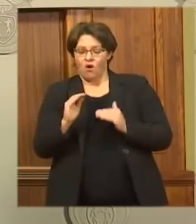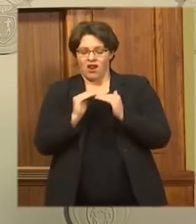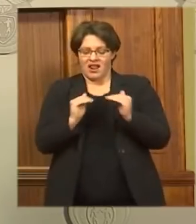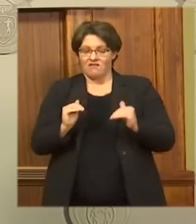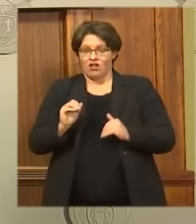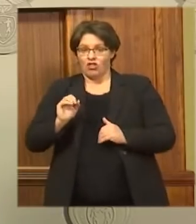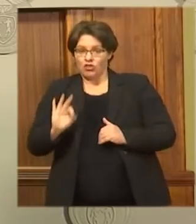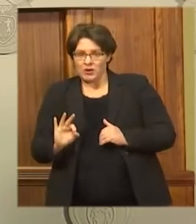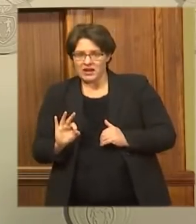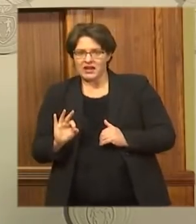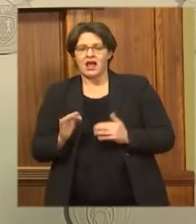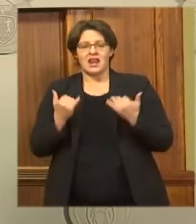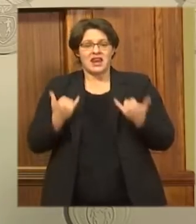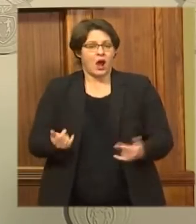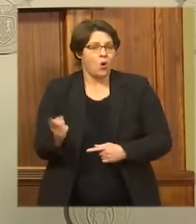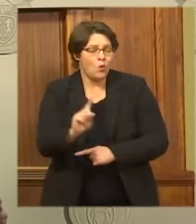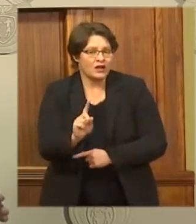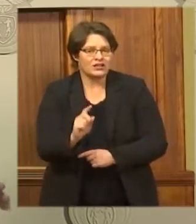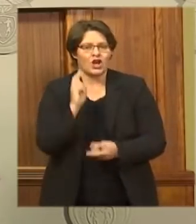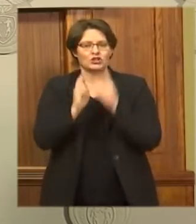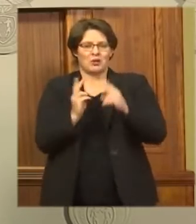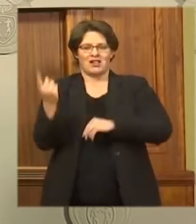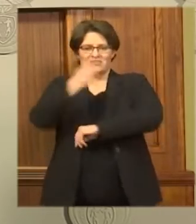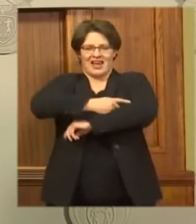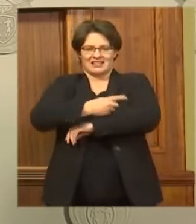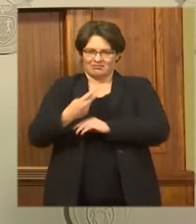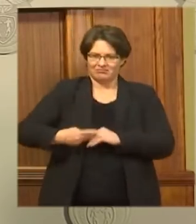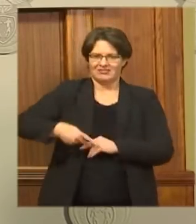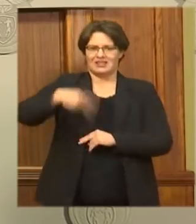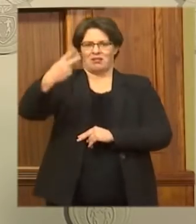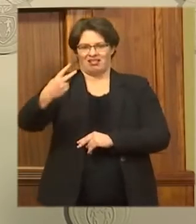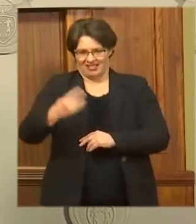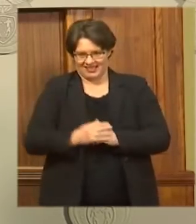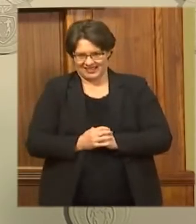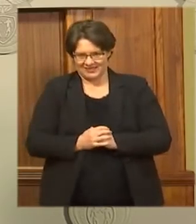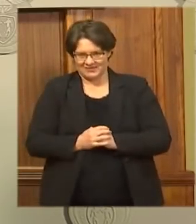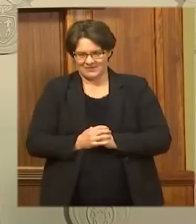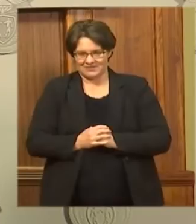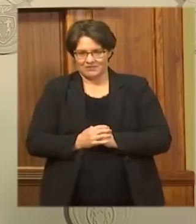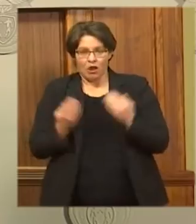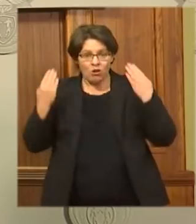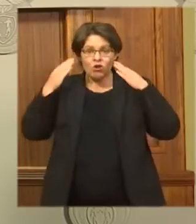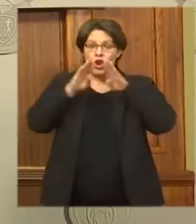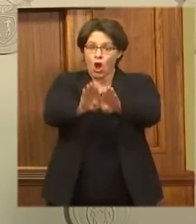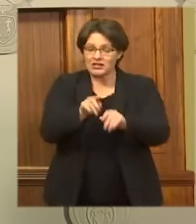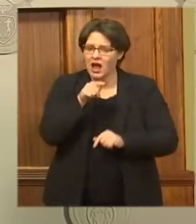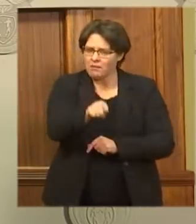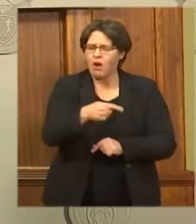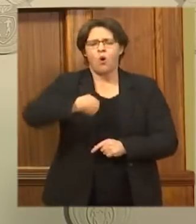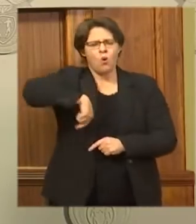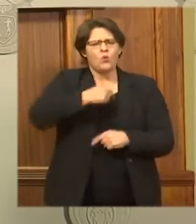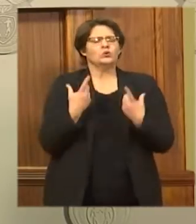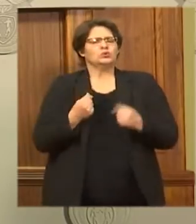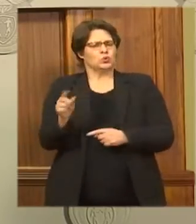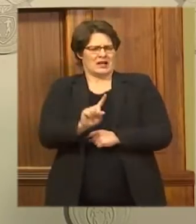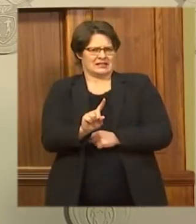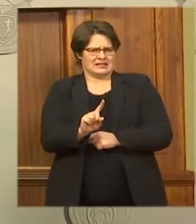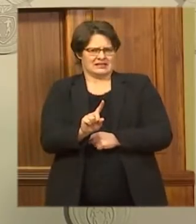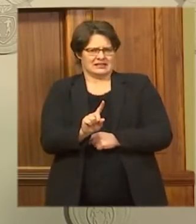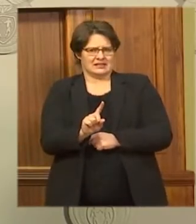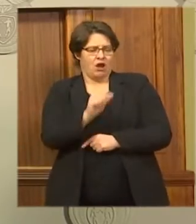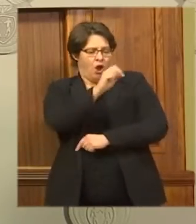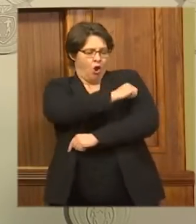3. We used the time during the lockdown to prepare and